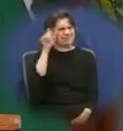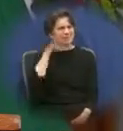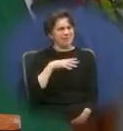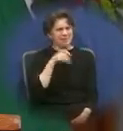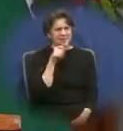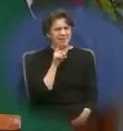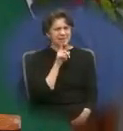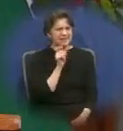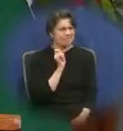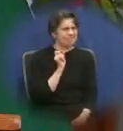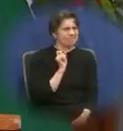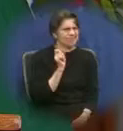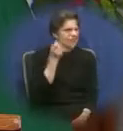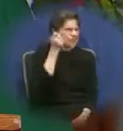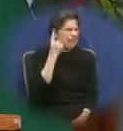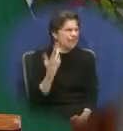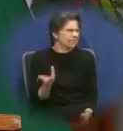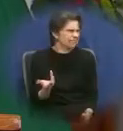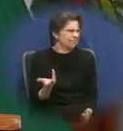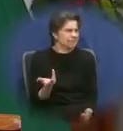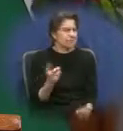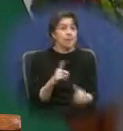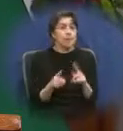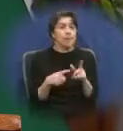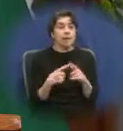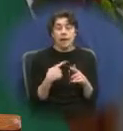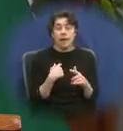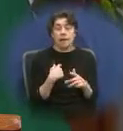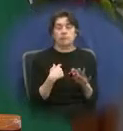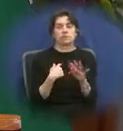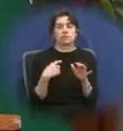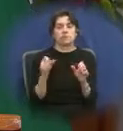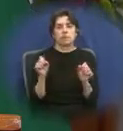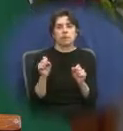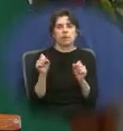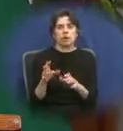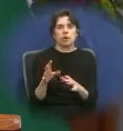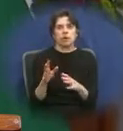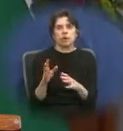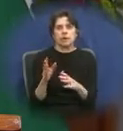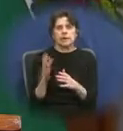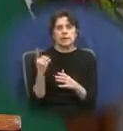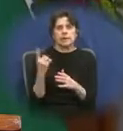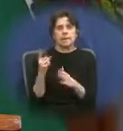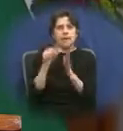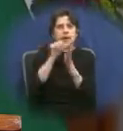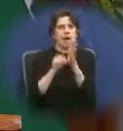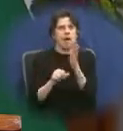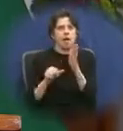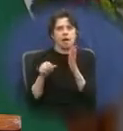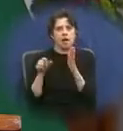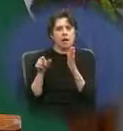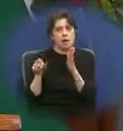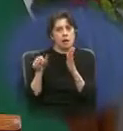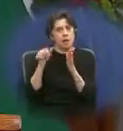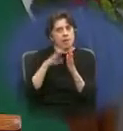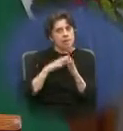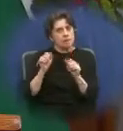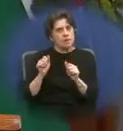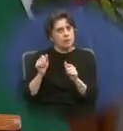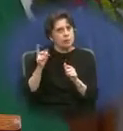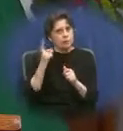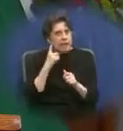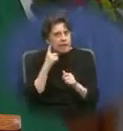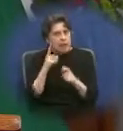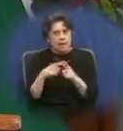about. But at one point there was a miracle of some procedure that enabled him to hear, and all of a